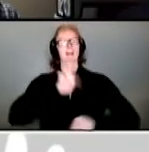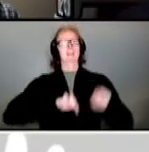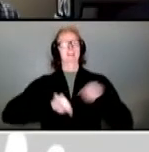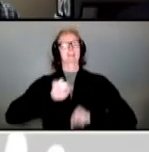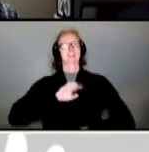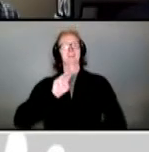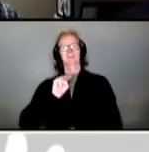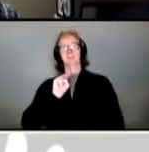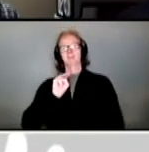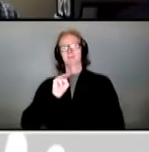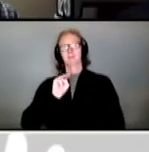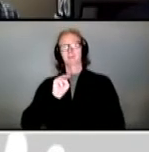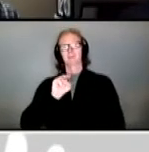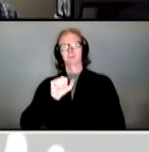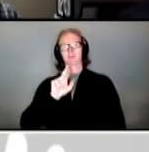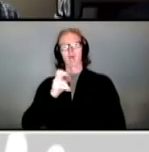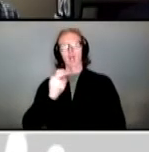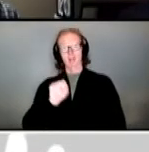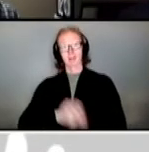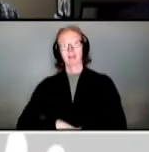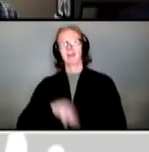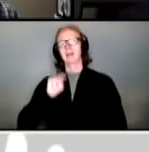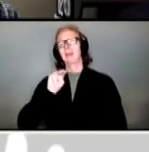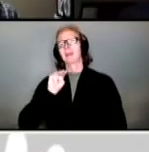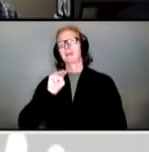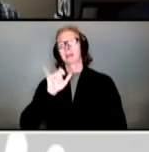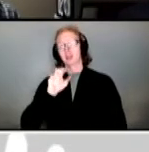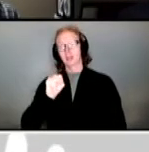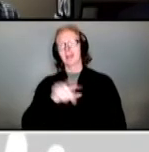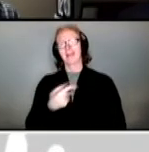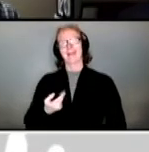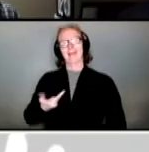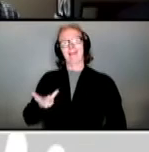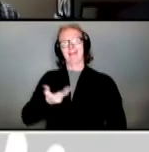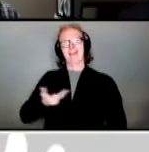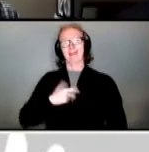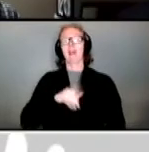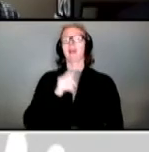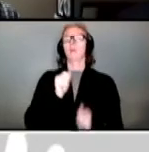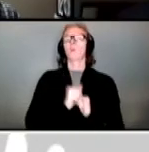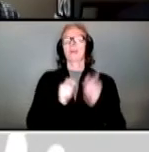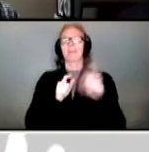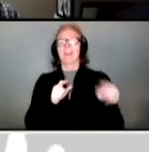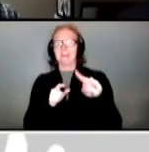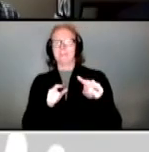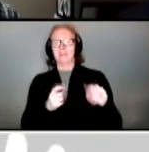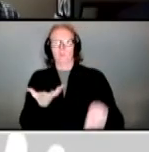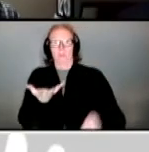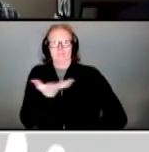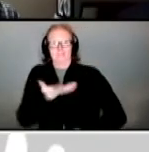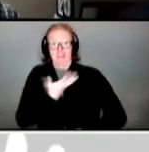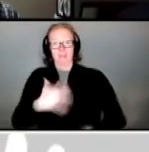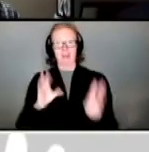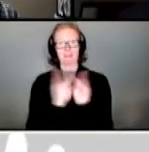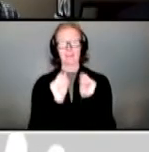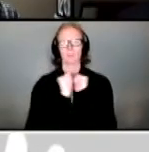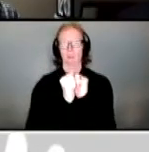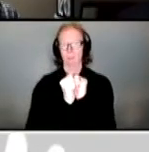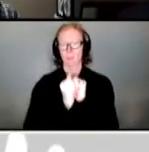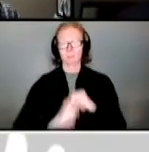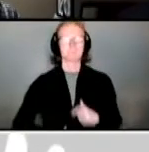Marlon Marion and I had a meeting with AC Leisure and Lauren Brown to get an idea of what goes into